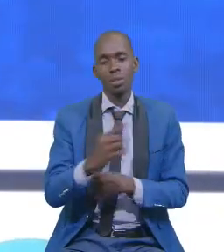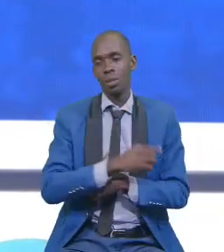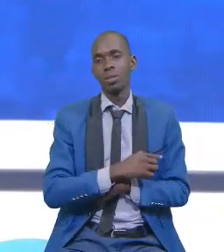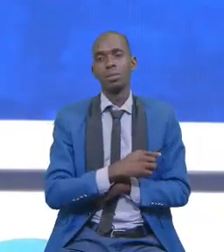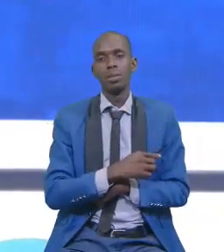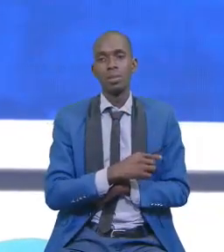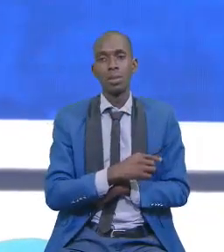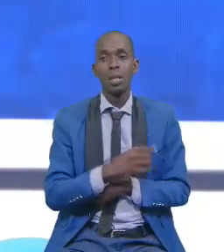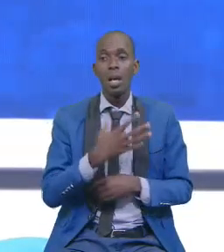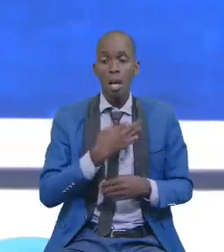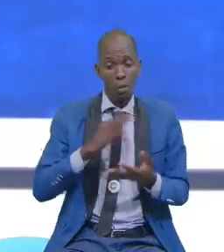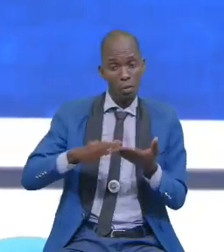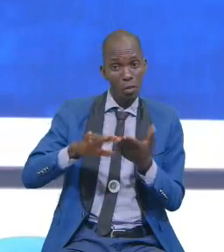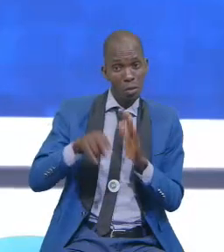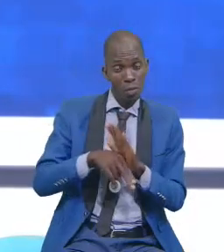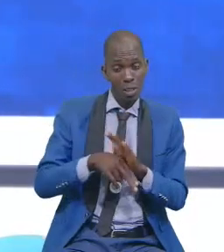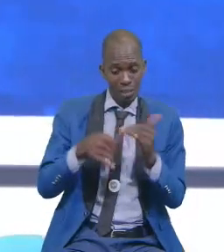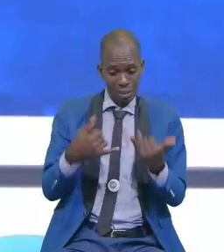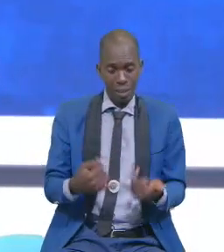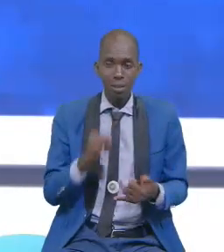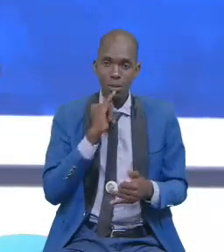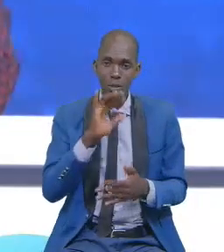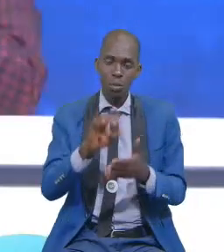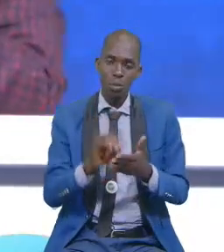And forgiveness, this is your day.